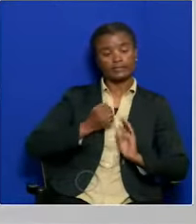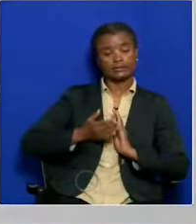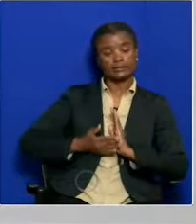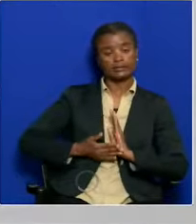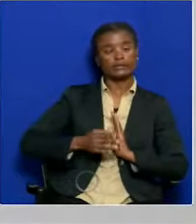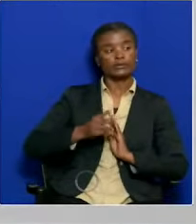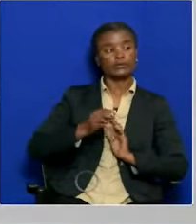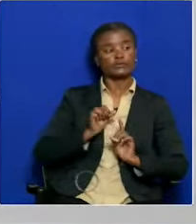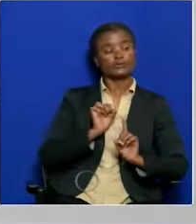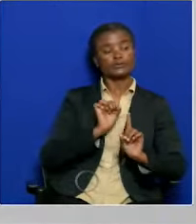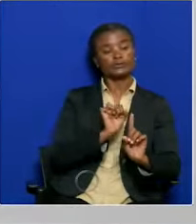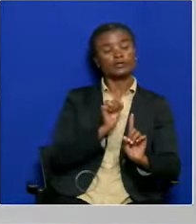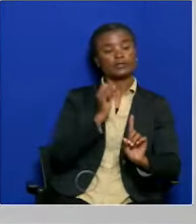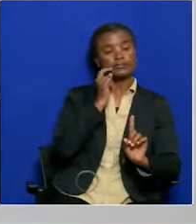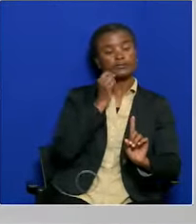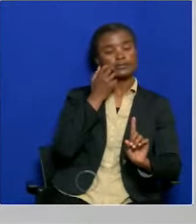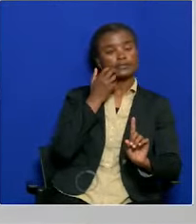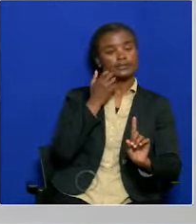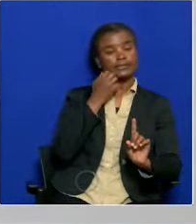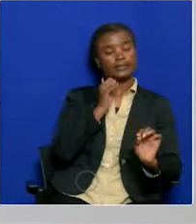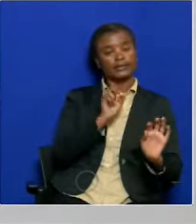CF.